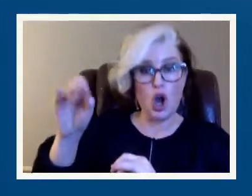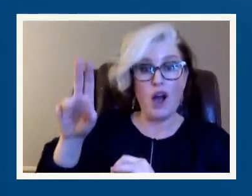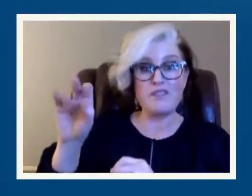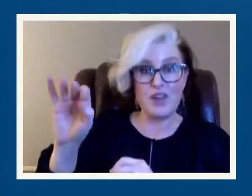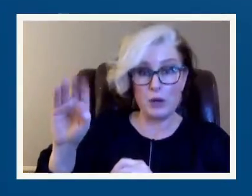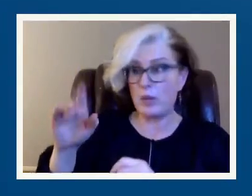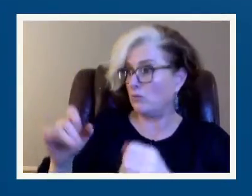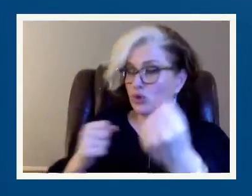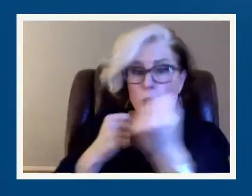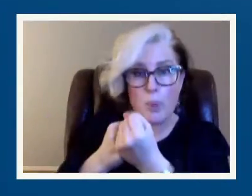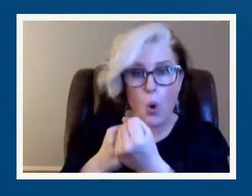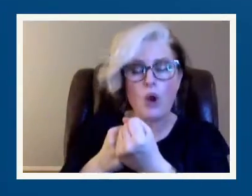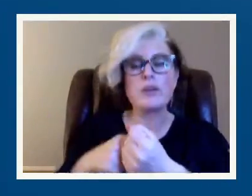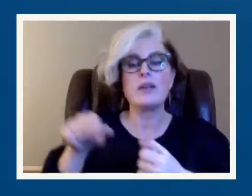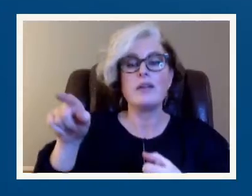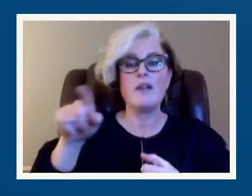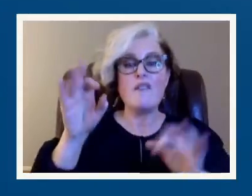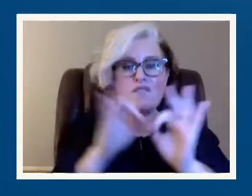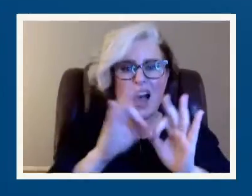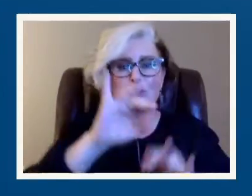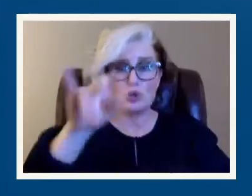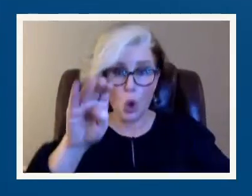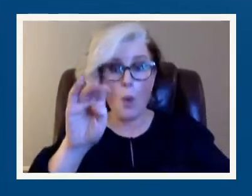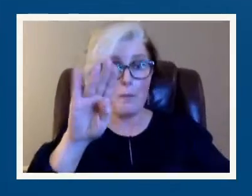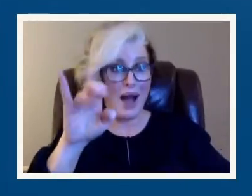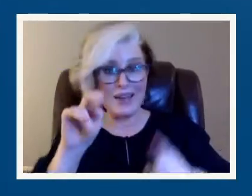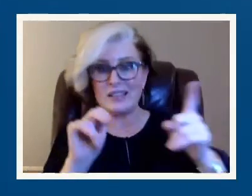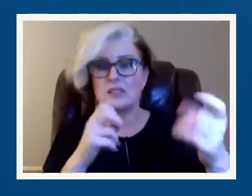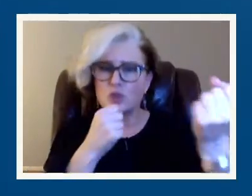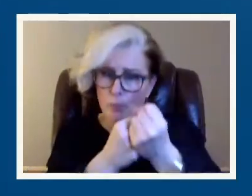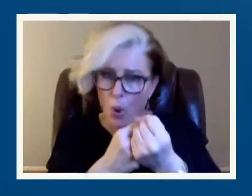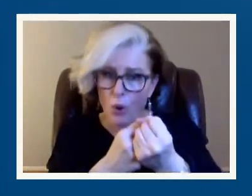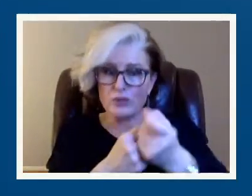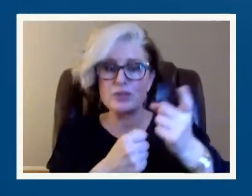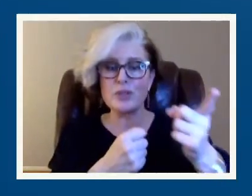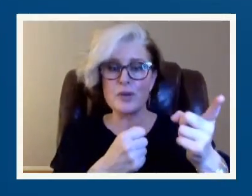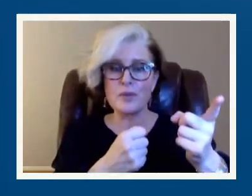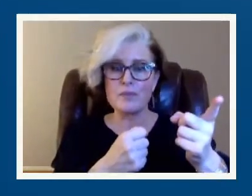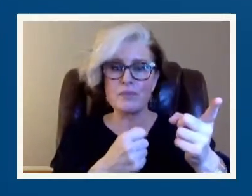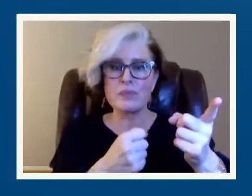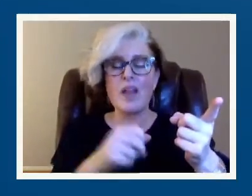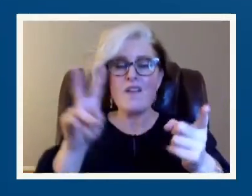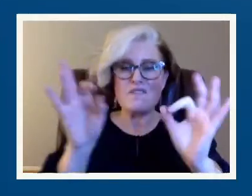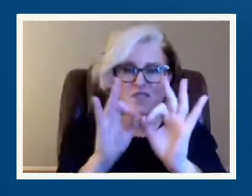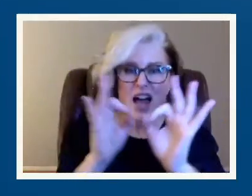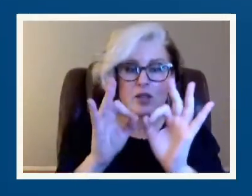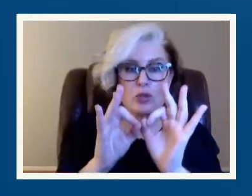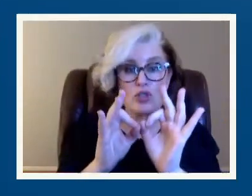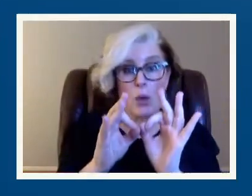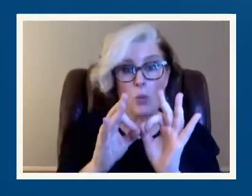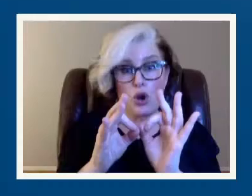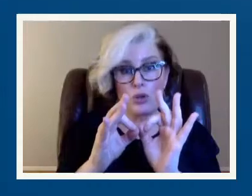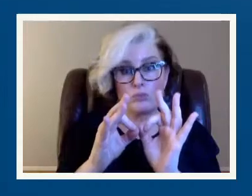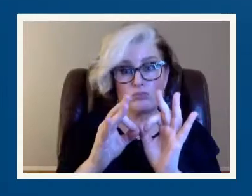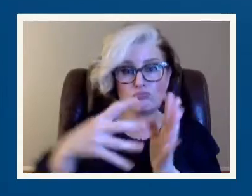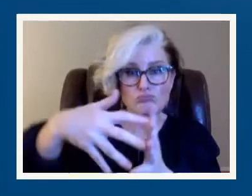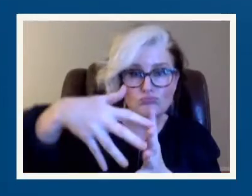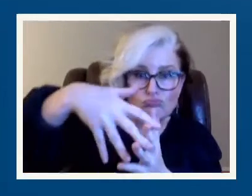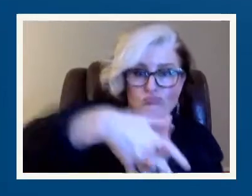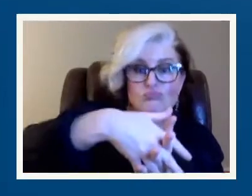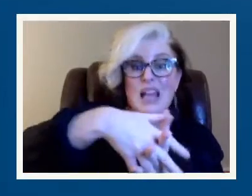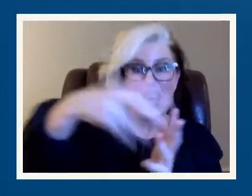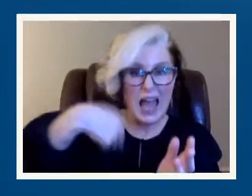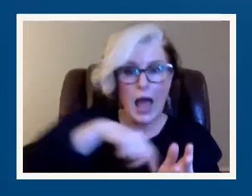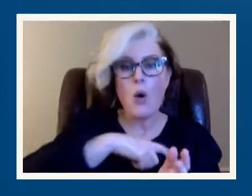for. Values that Joe Biden stands for. Values that were enshrined in our founding